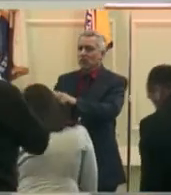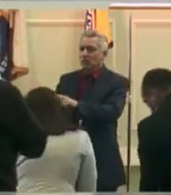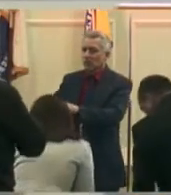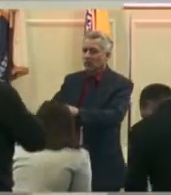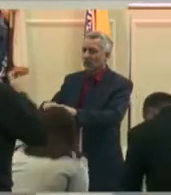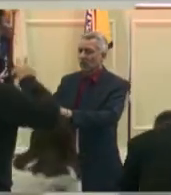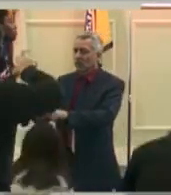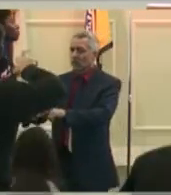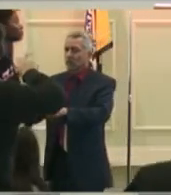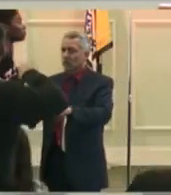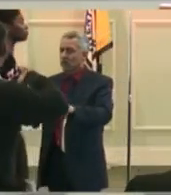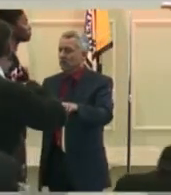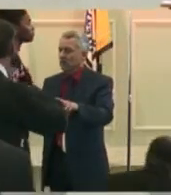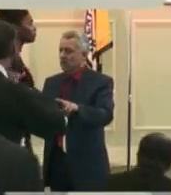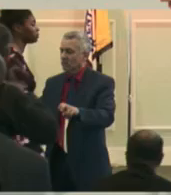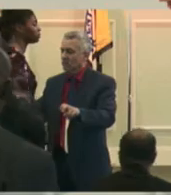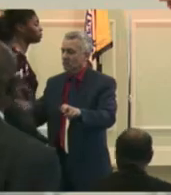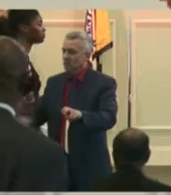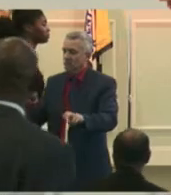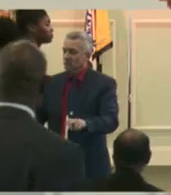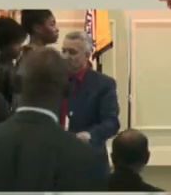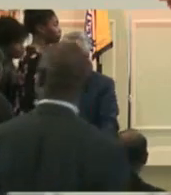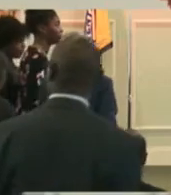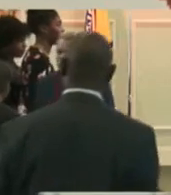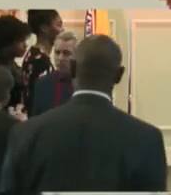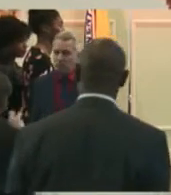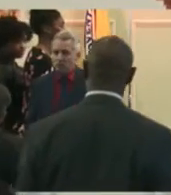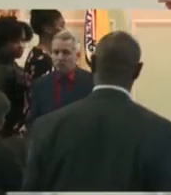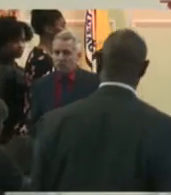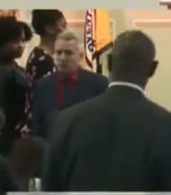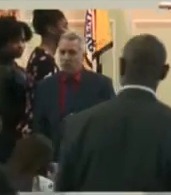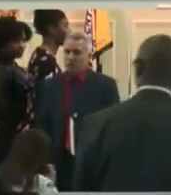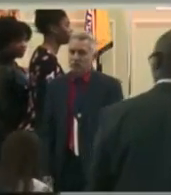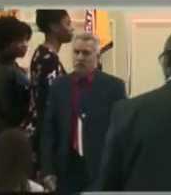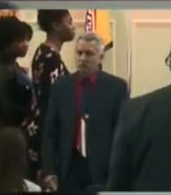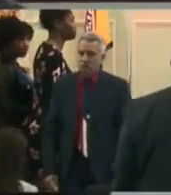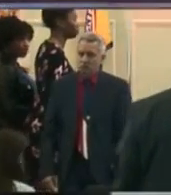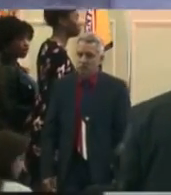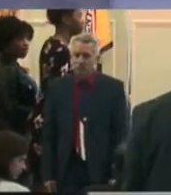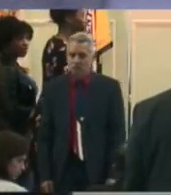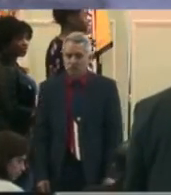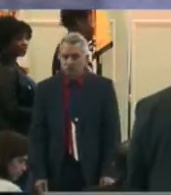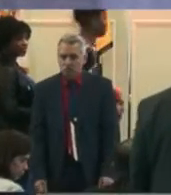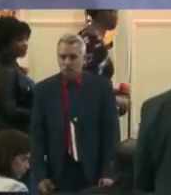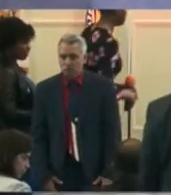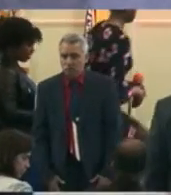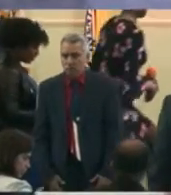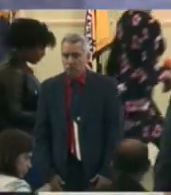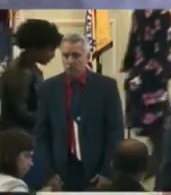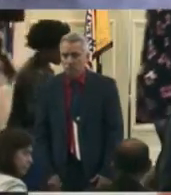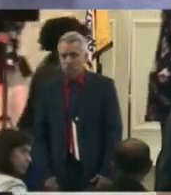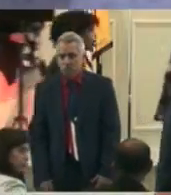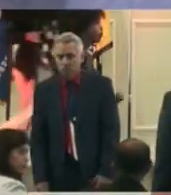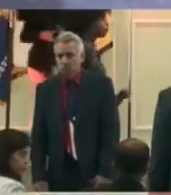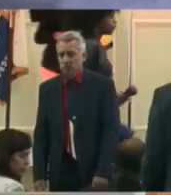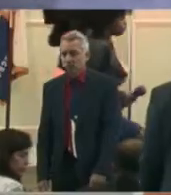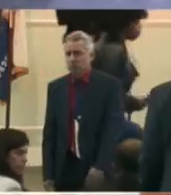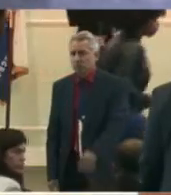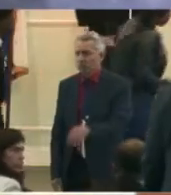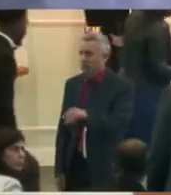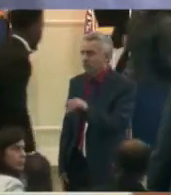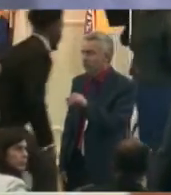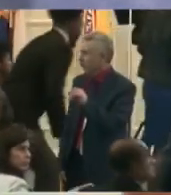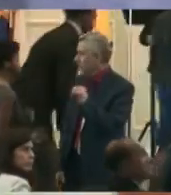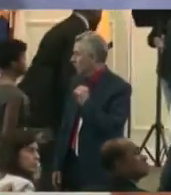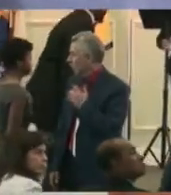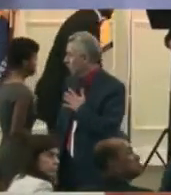There will be an elder who will be sitting right here to my left, your right. He's always there for prayer to be Brother Larry today, Elder Larry. So